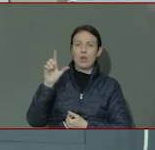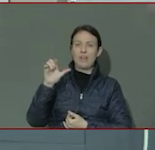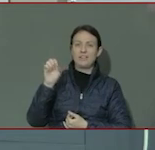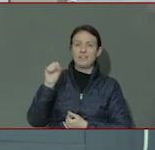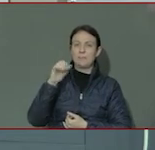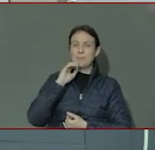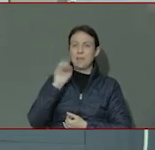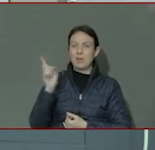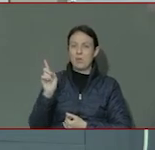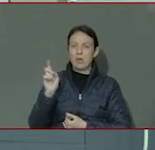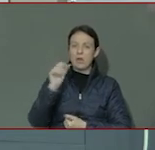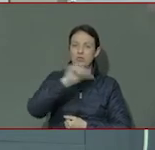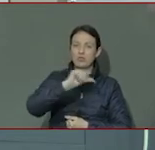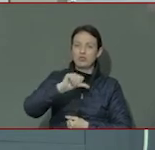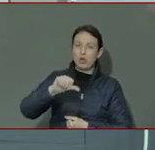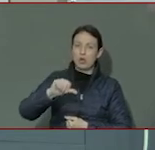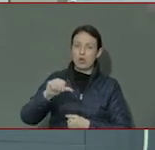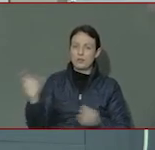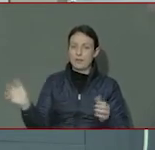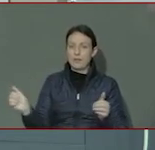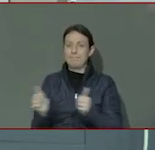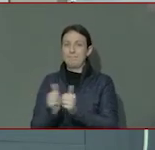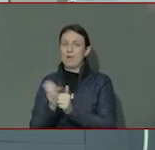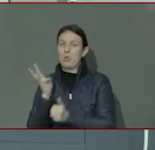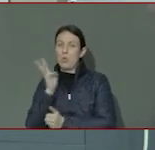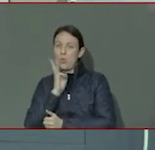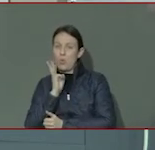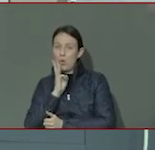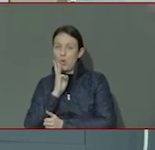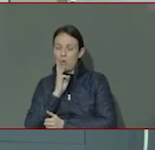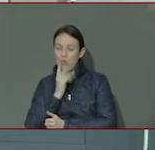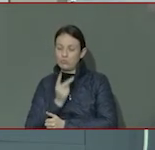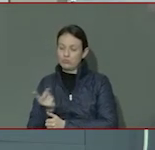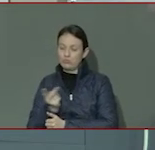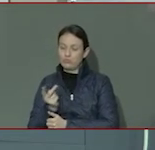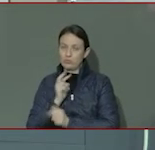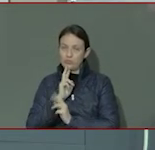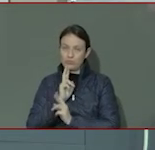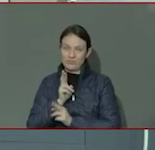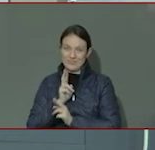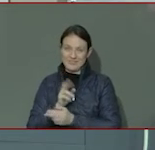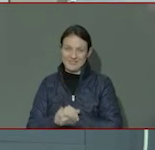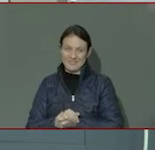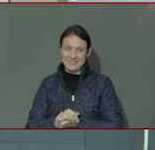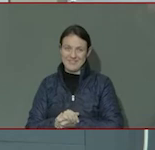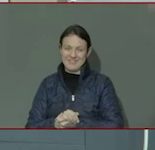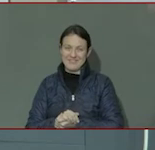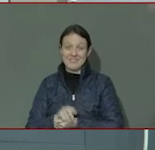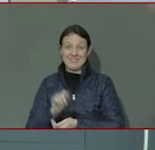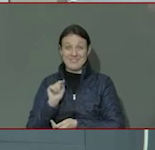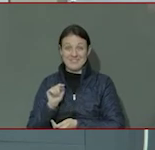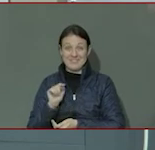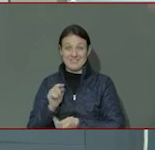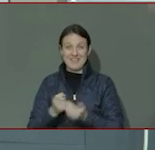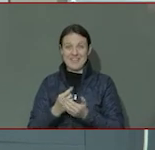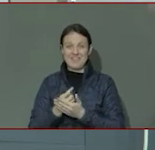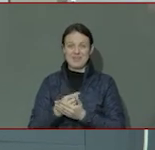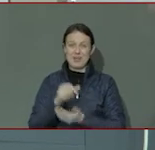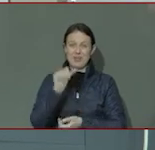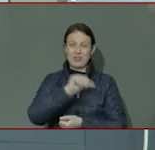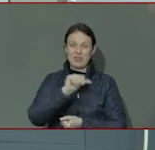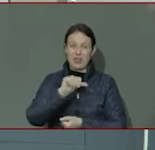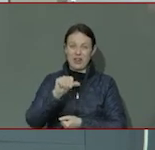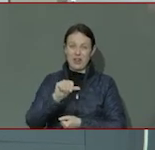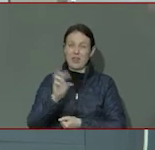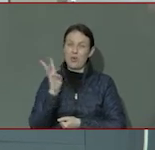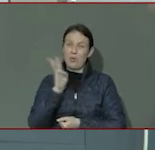the salt and water. So this is where hydrolysis will occur, between the salt